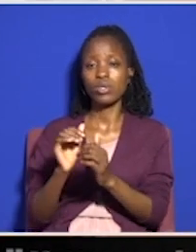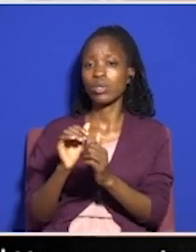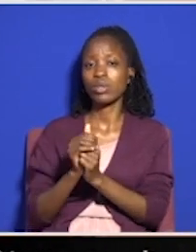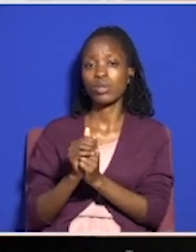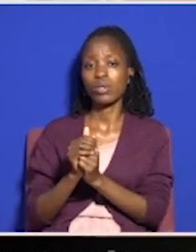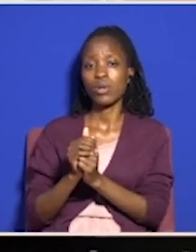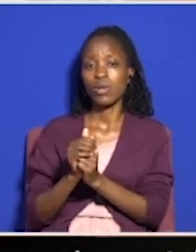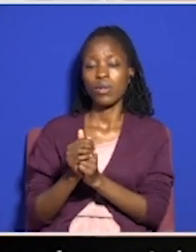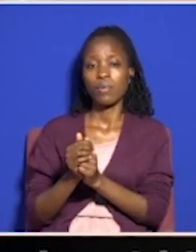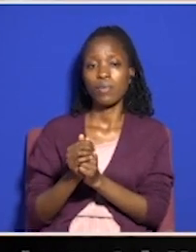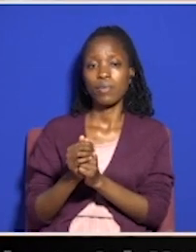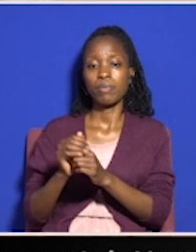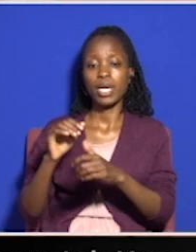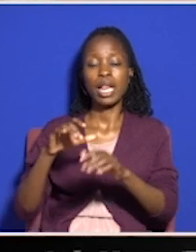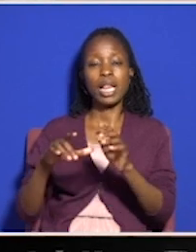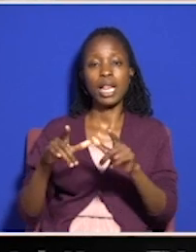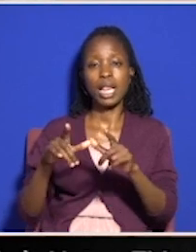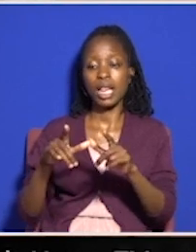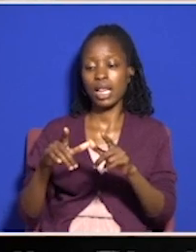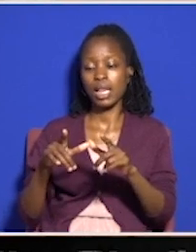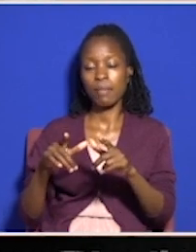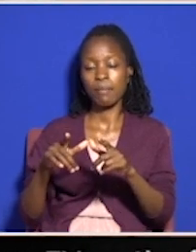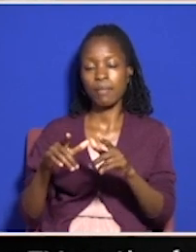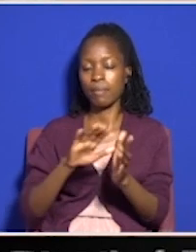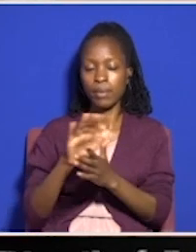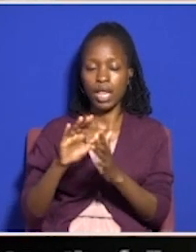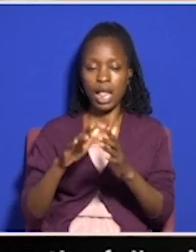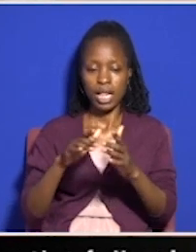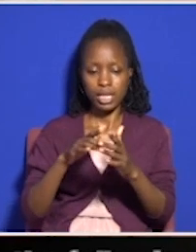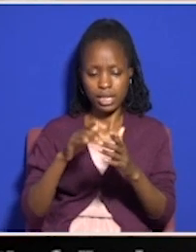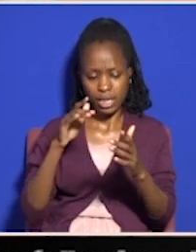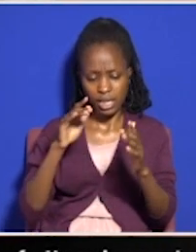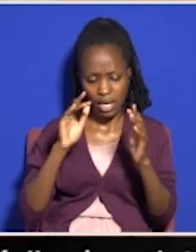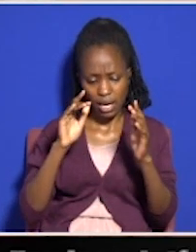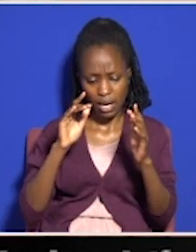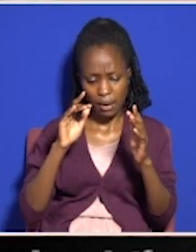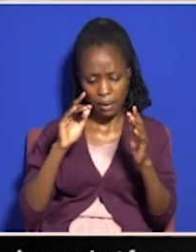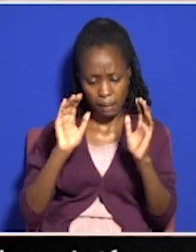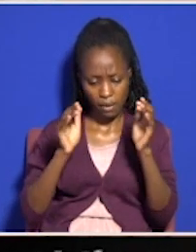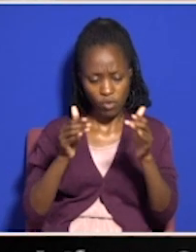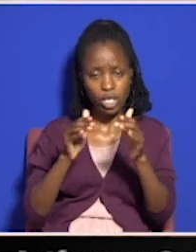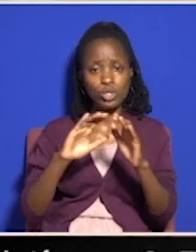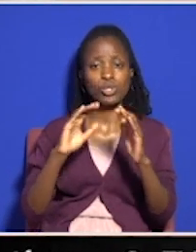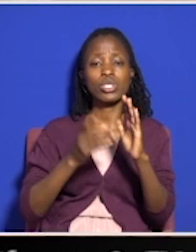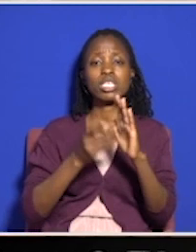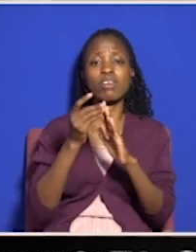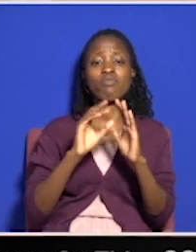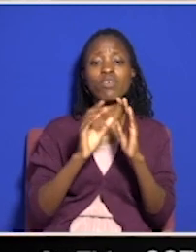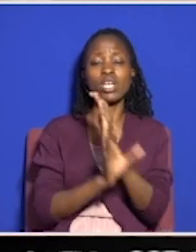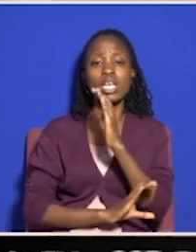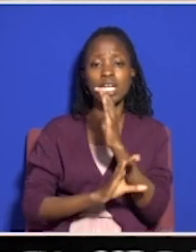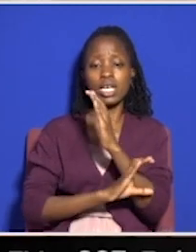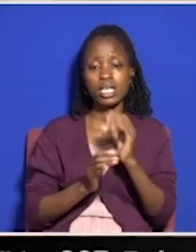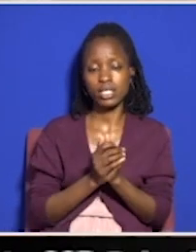for registration to operate. They are targeting developing countries, first of all, whereby they think that the minimum wage bill is